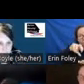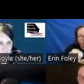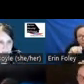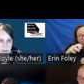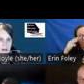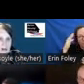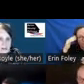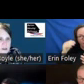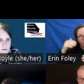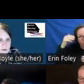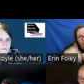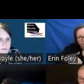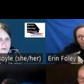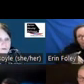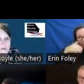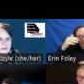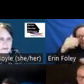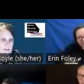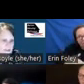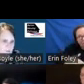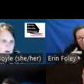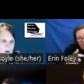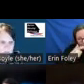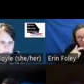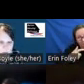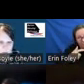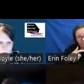etc. And so if the person needs at